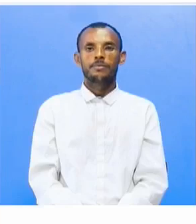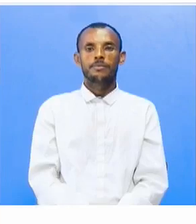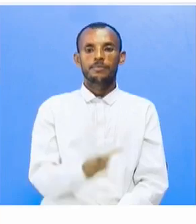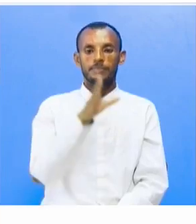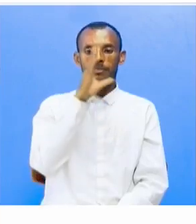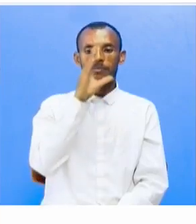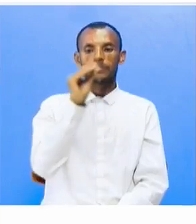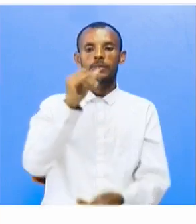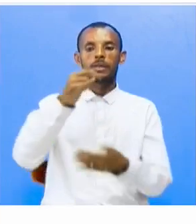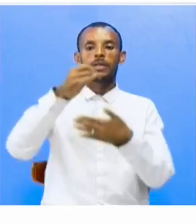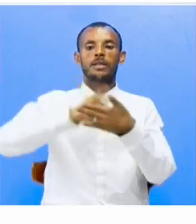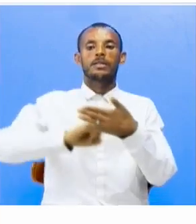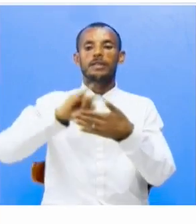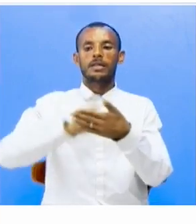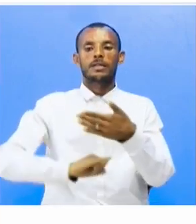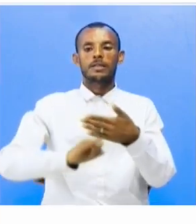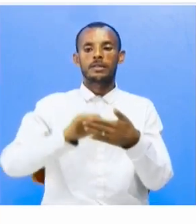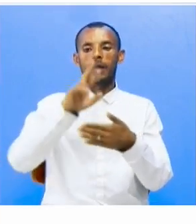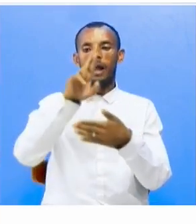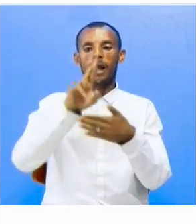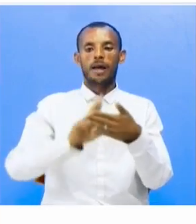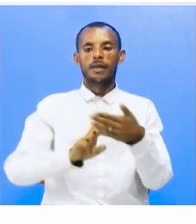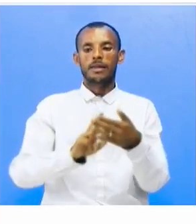And the interest rate is